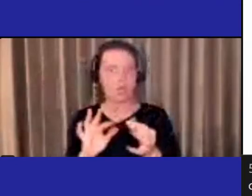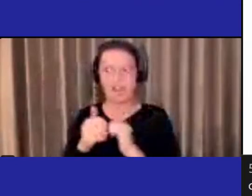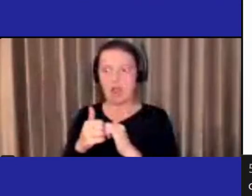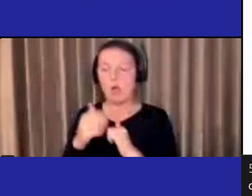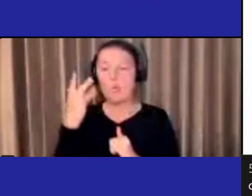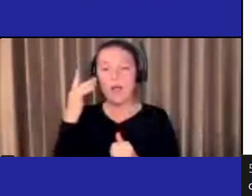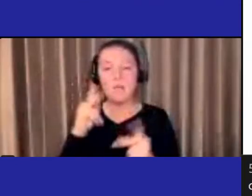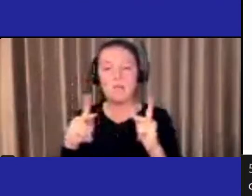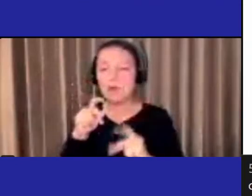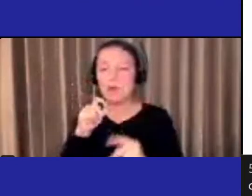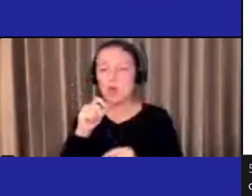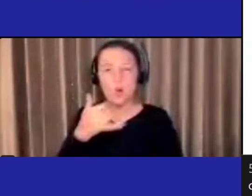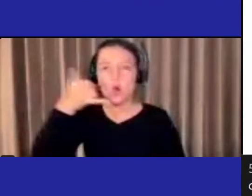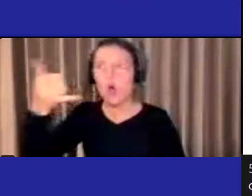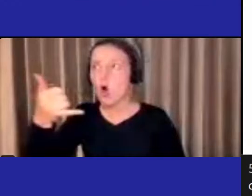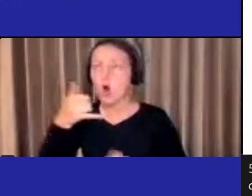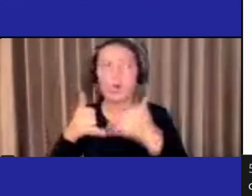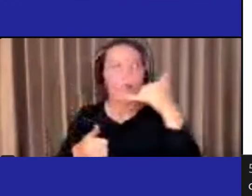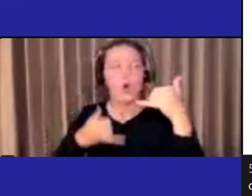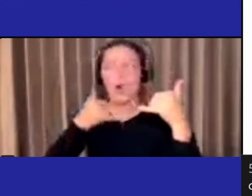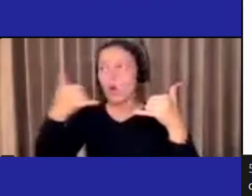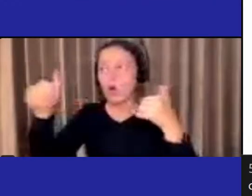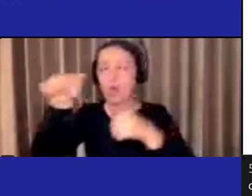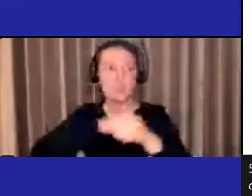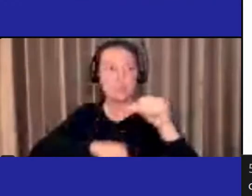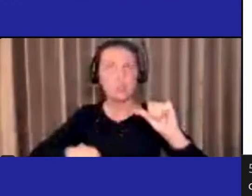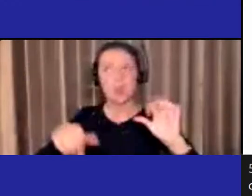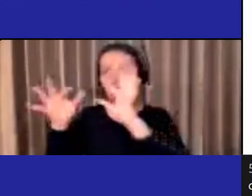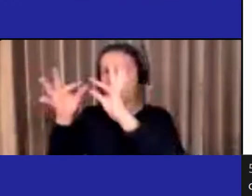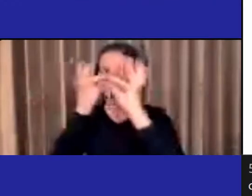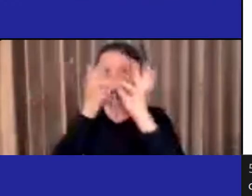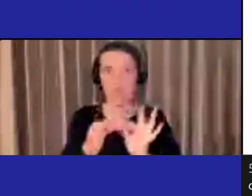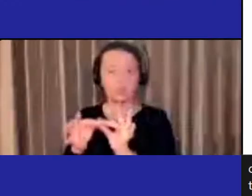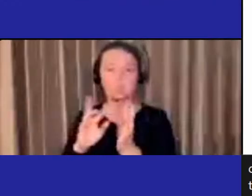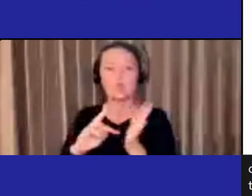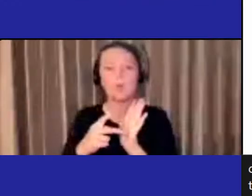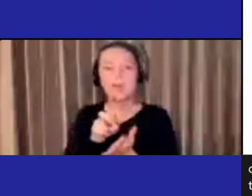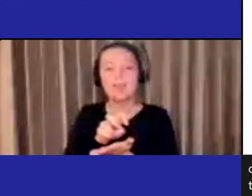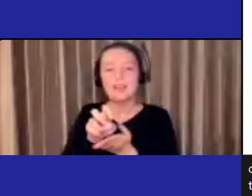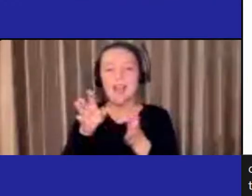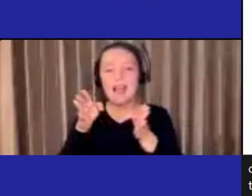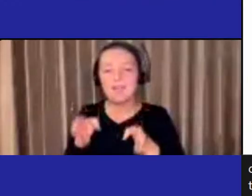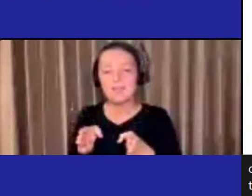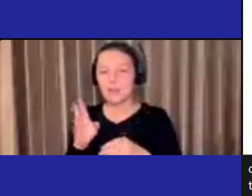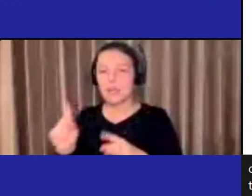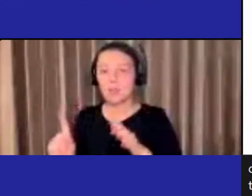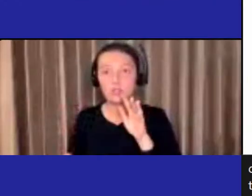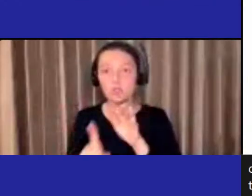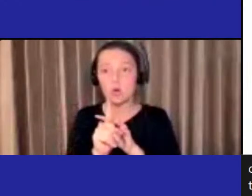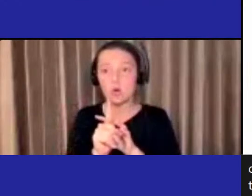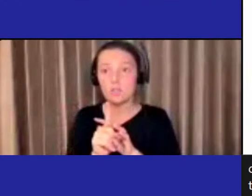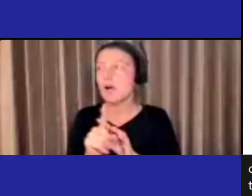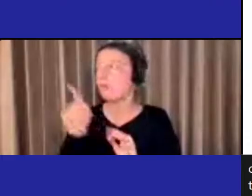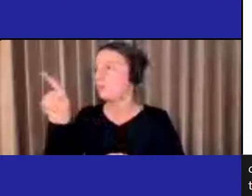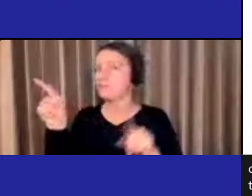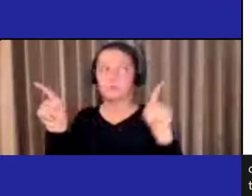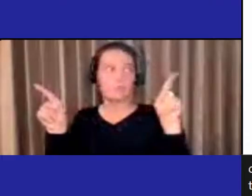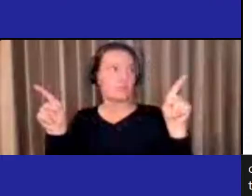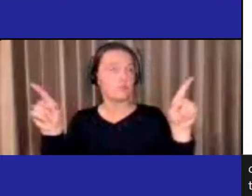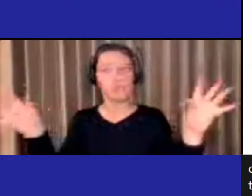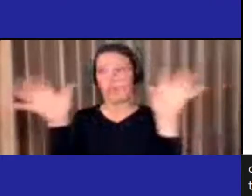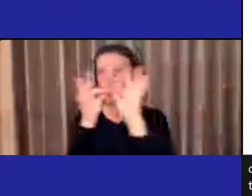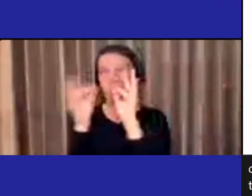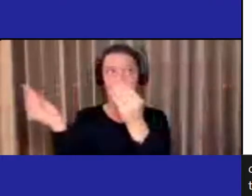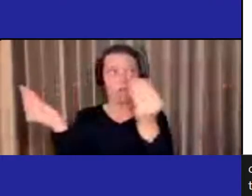so the navigator was just able to bridge those gaps between the physician teams, and it just made a difference in helping,